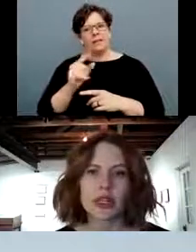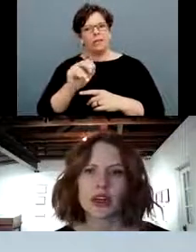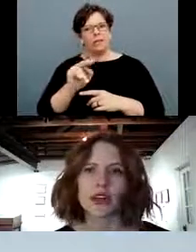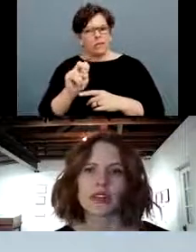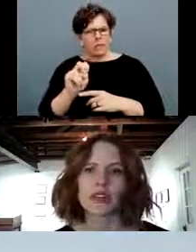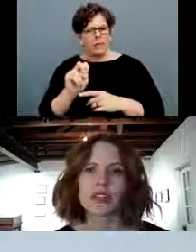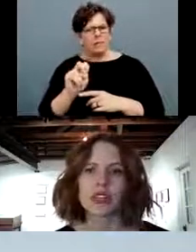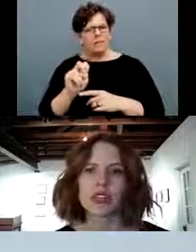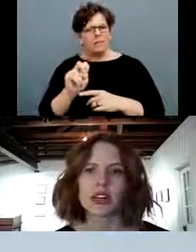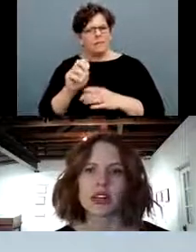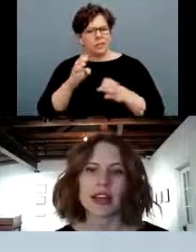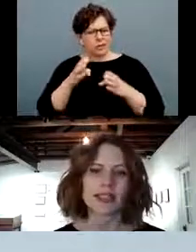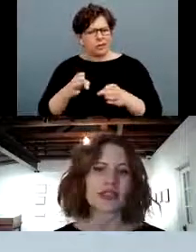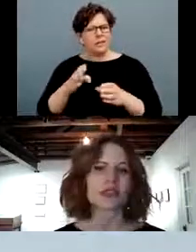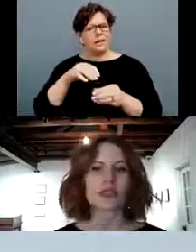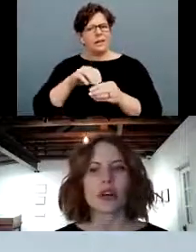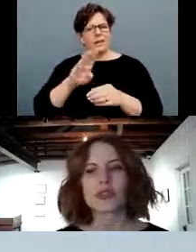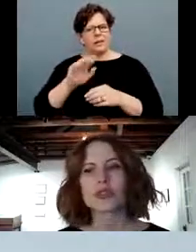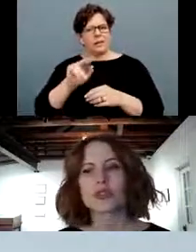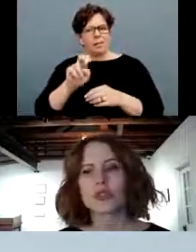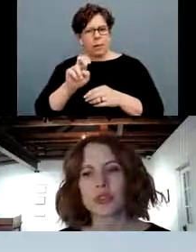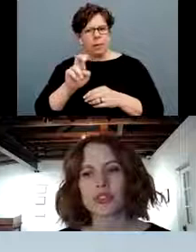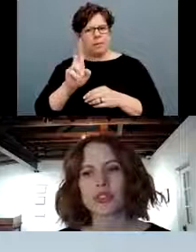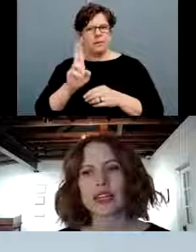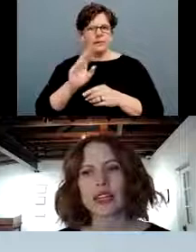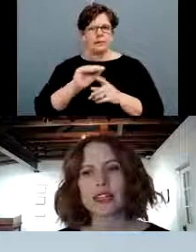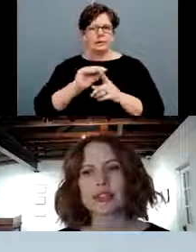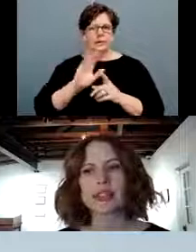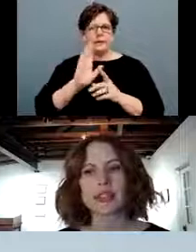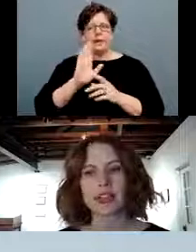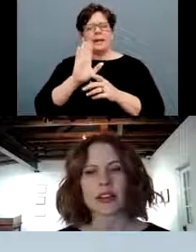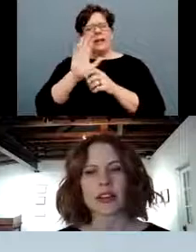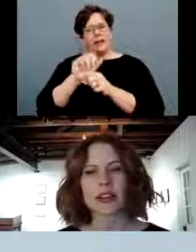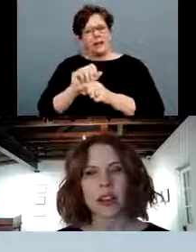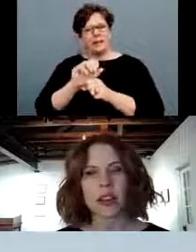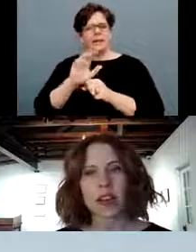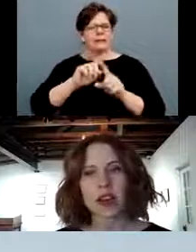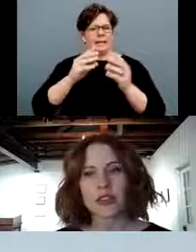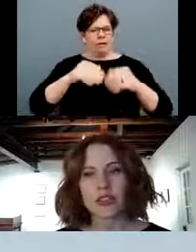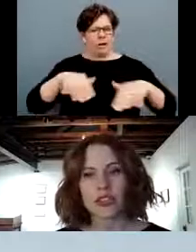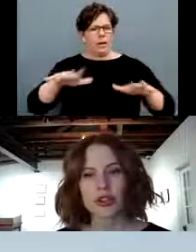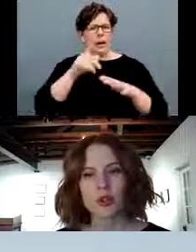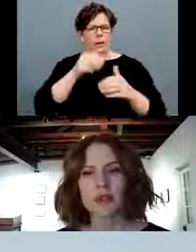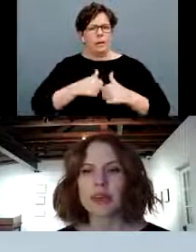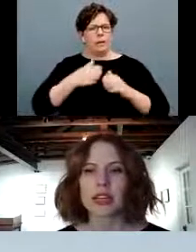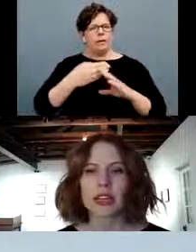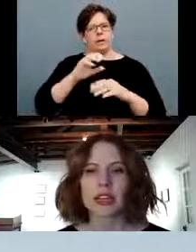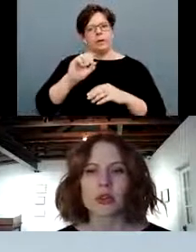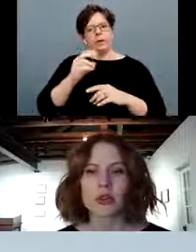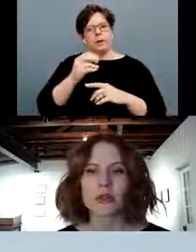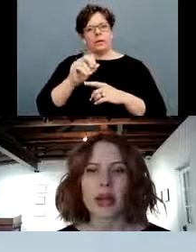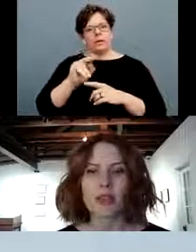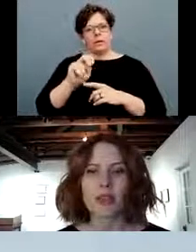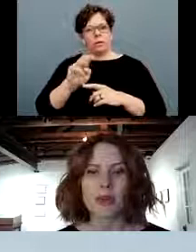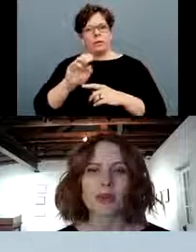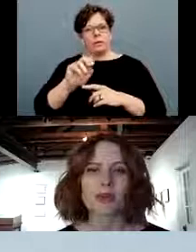to acknowledge the ancestral, cultural, traditional, and unceded territory of the Shoshone, Bannock, and